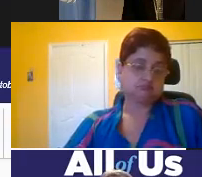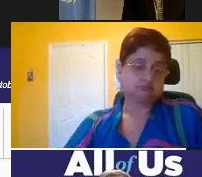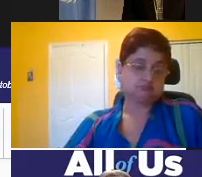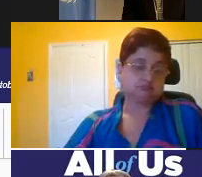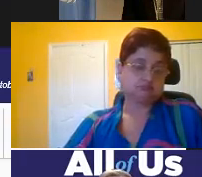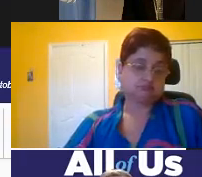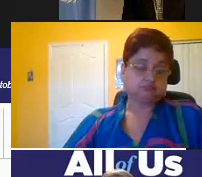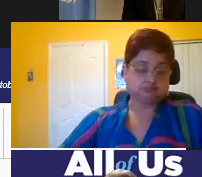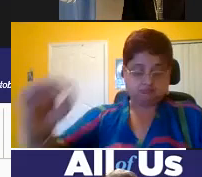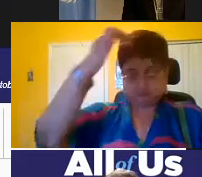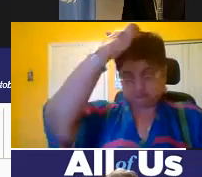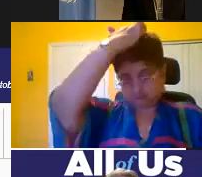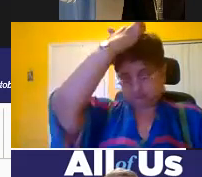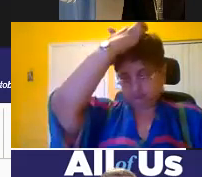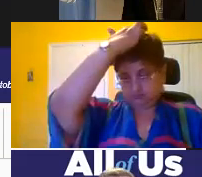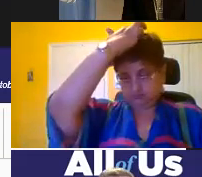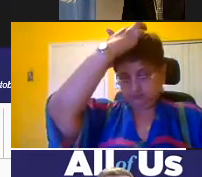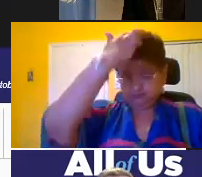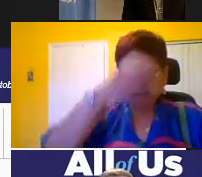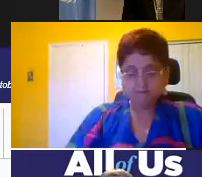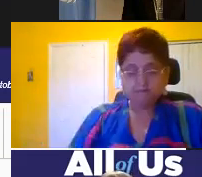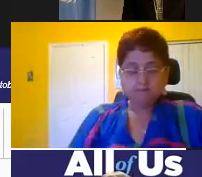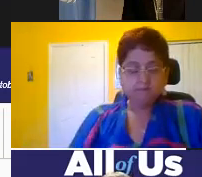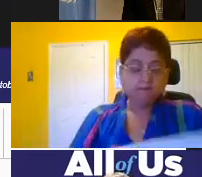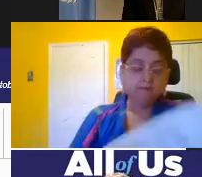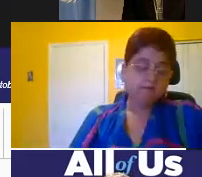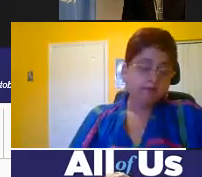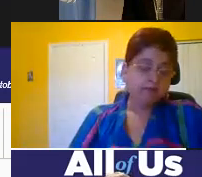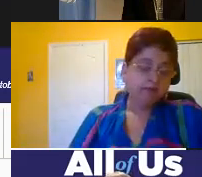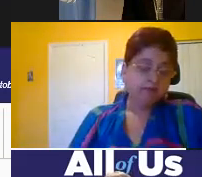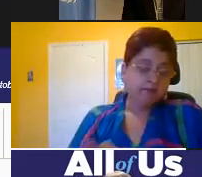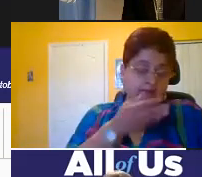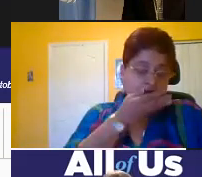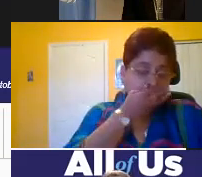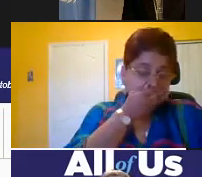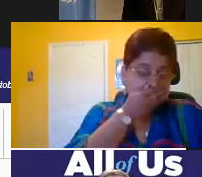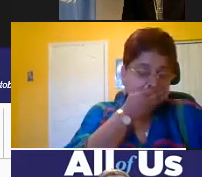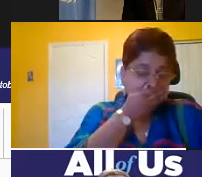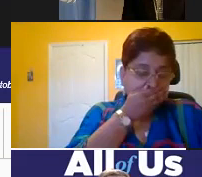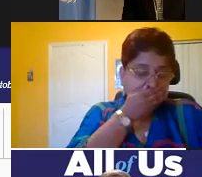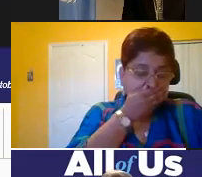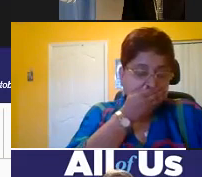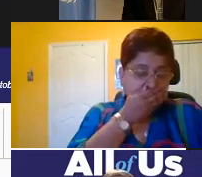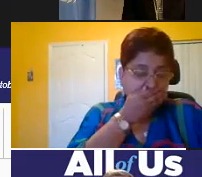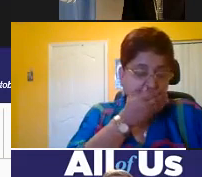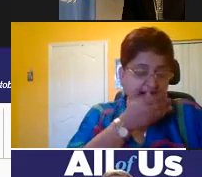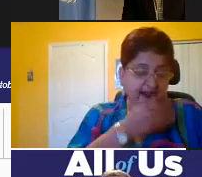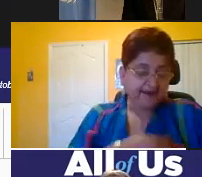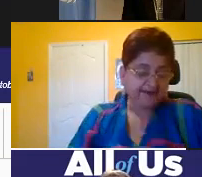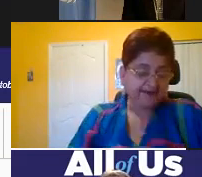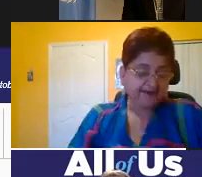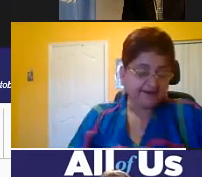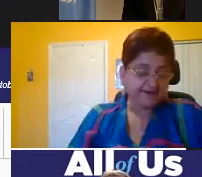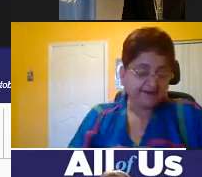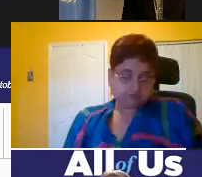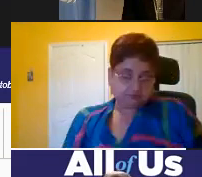ultimately decided that they were no longer able to continue because of all the work they were doing around COVID-19. It became a staffing issue for them,